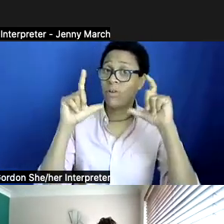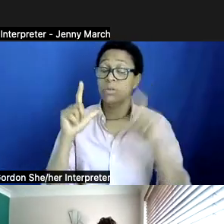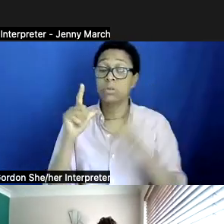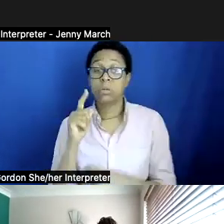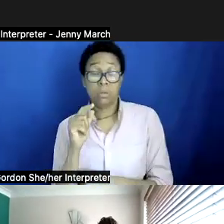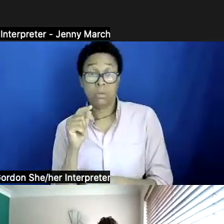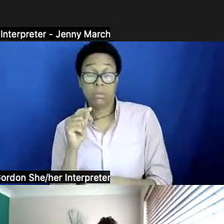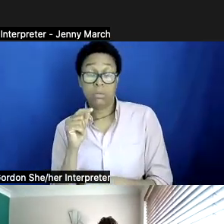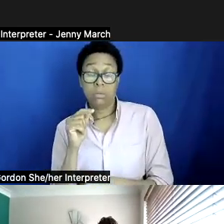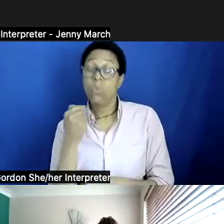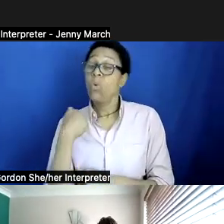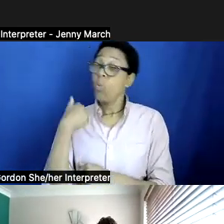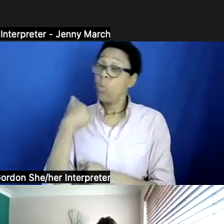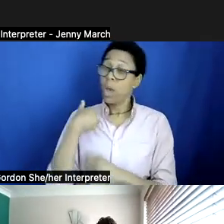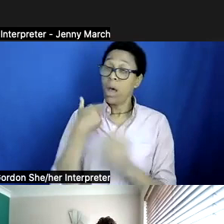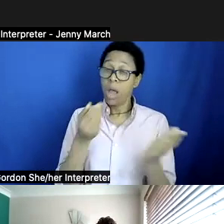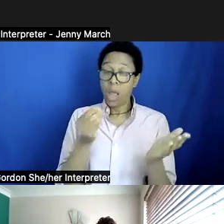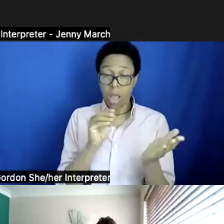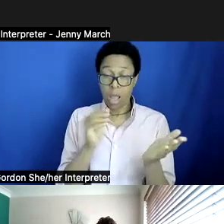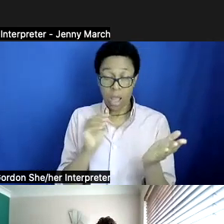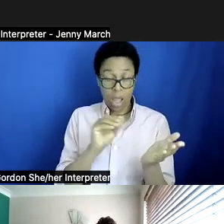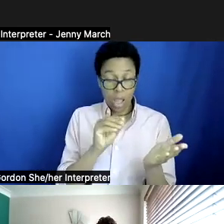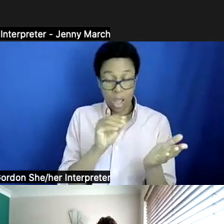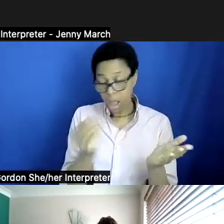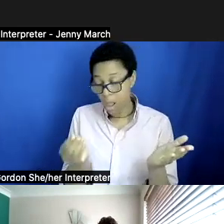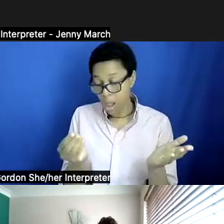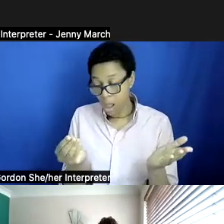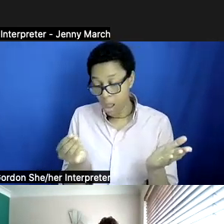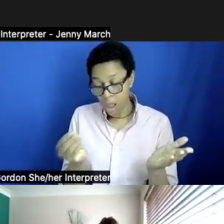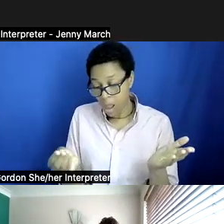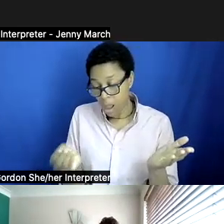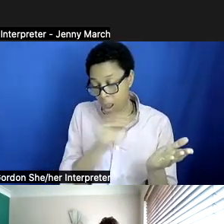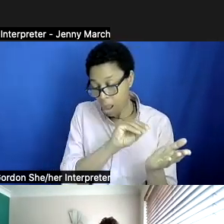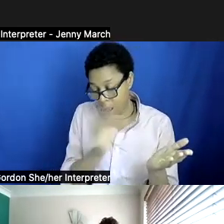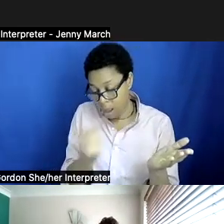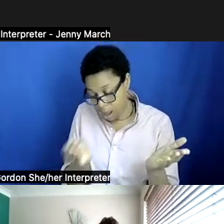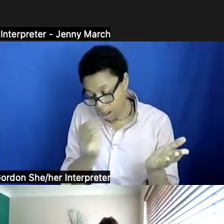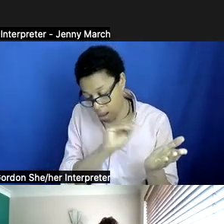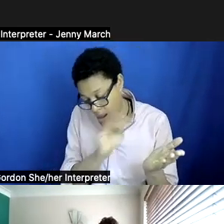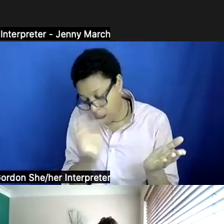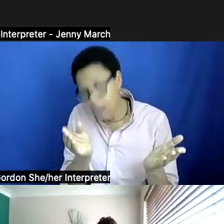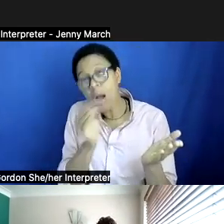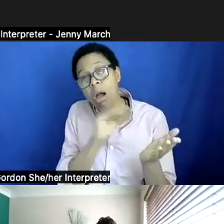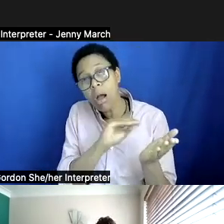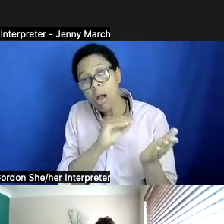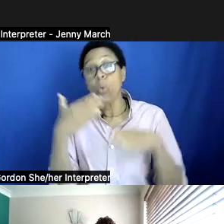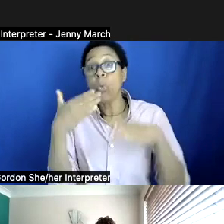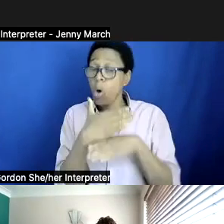back over the patient artworks and also over my own experience, I found this